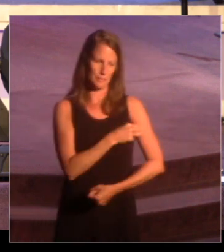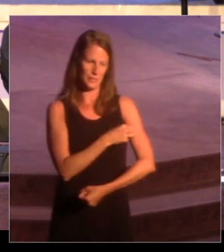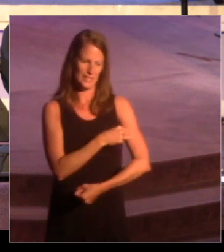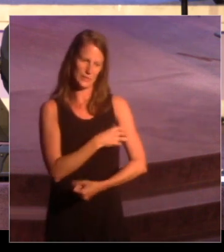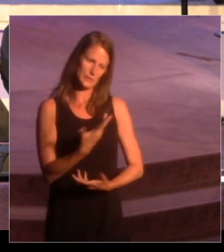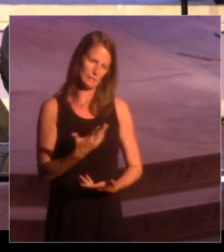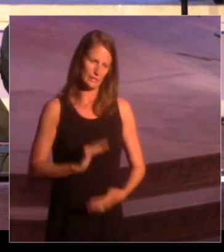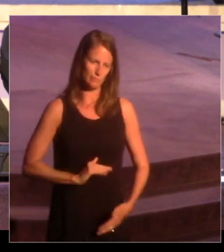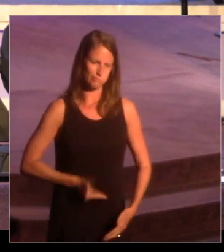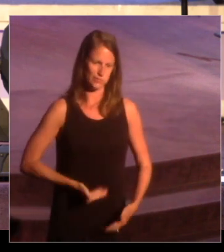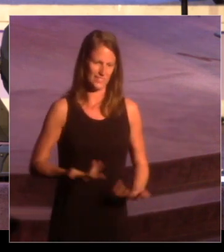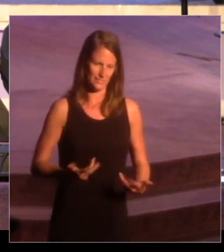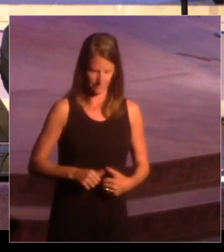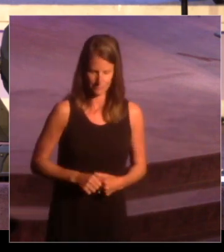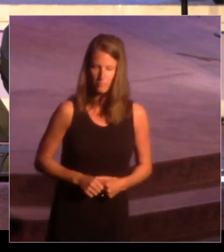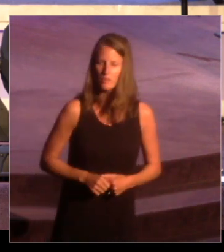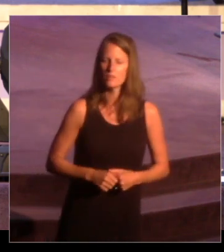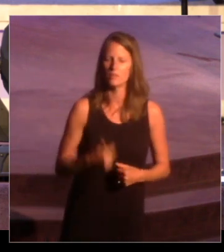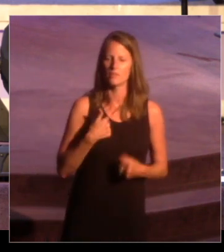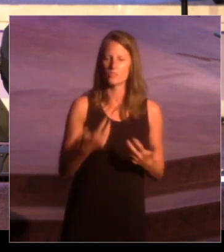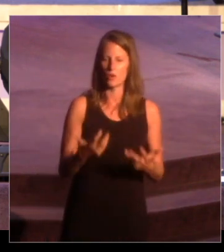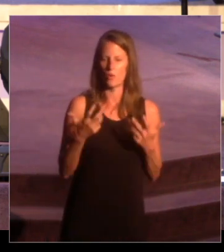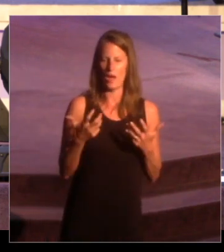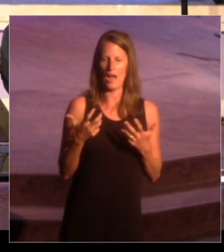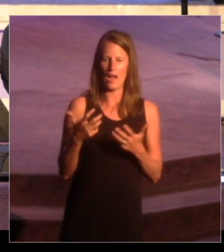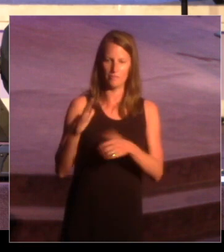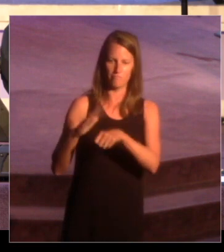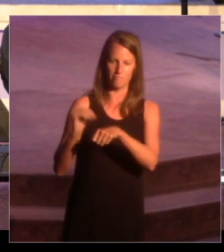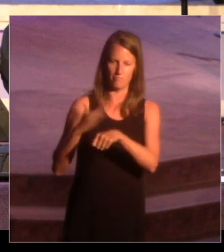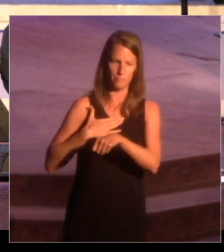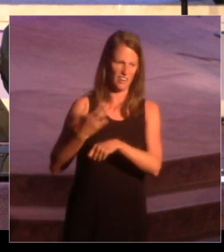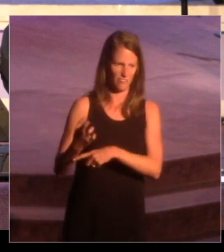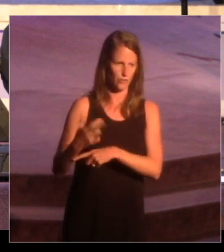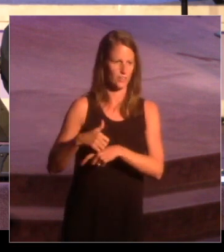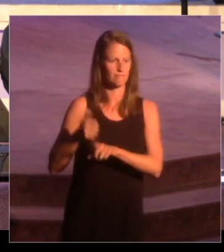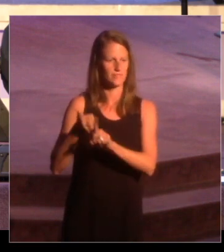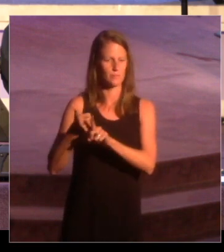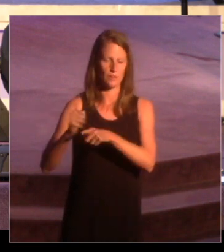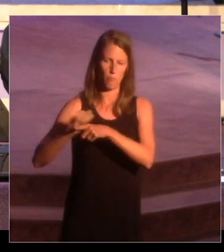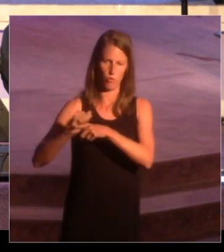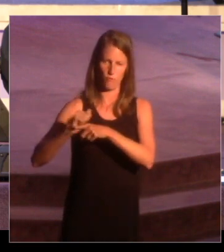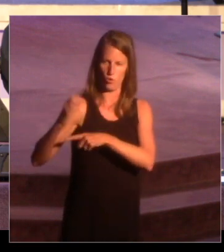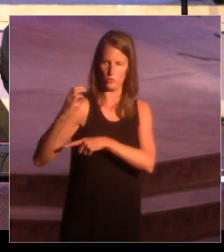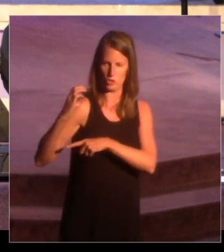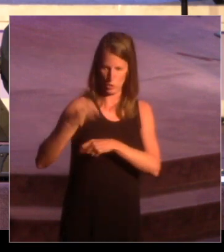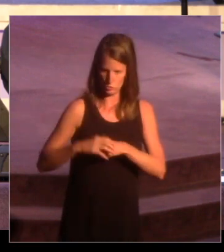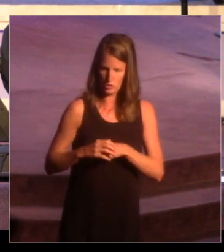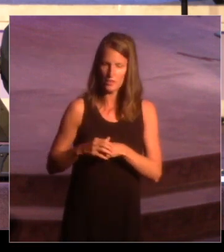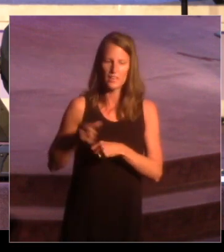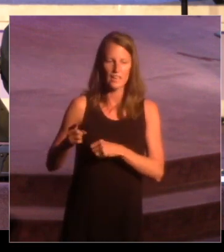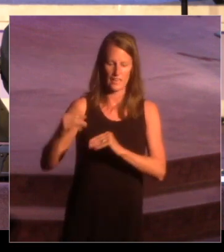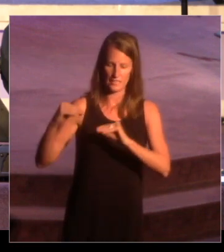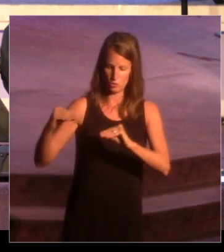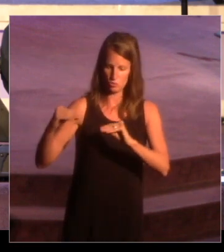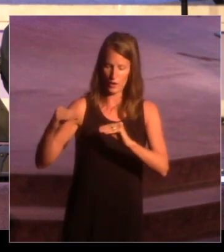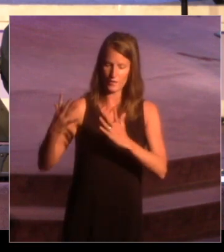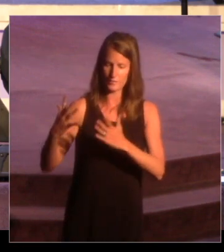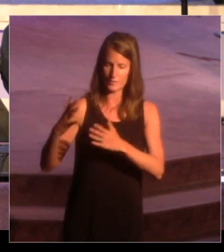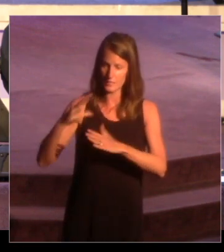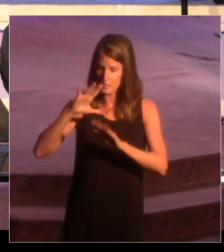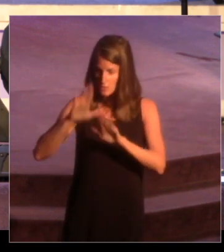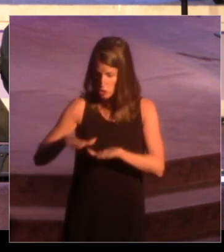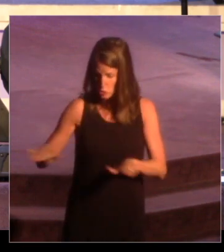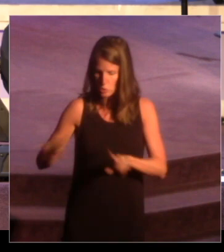belly. Wanted to get rid of that. So my buddy was a personal trainer. He's a performance coach. He actually didn't just train. He trained kids, but he trained all the way up